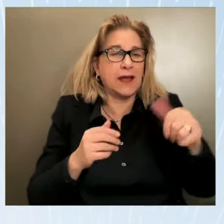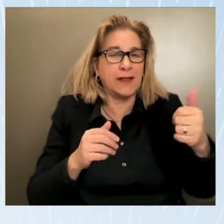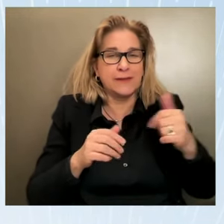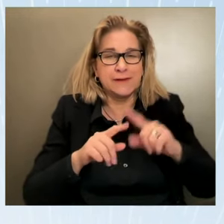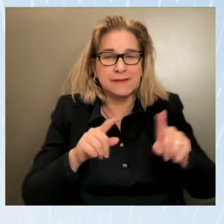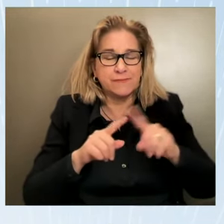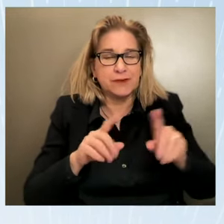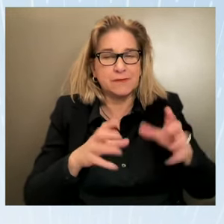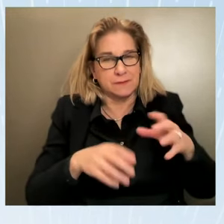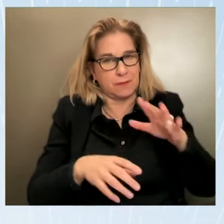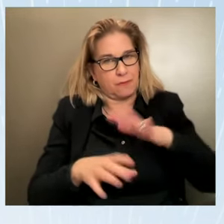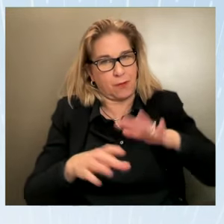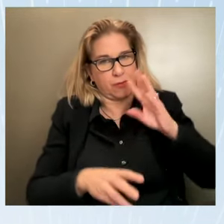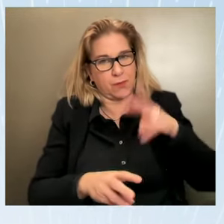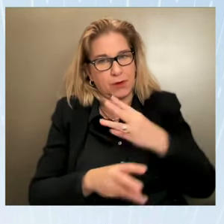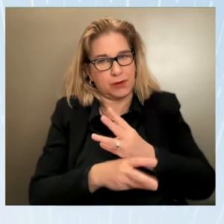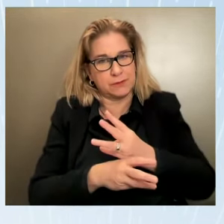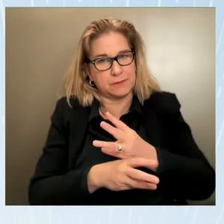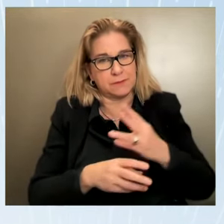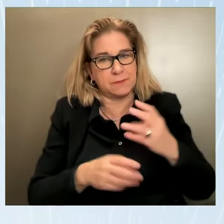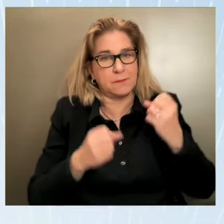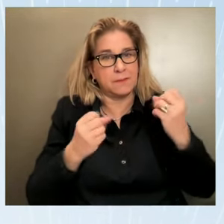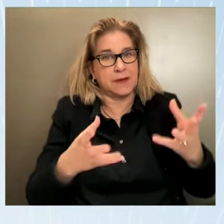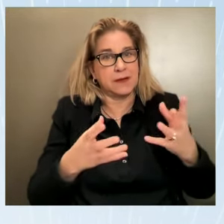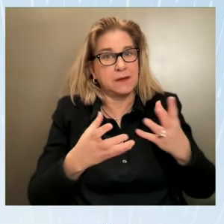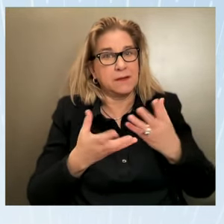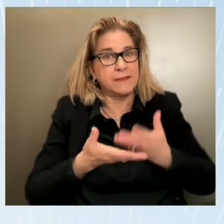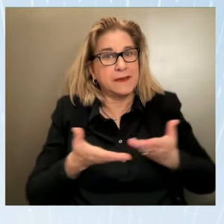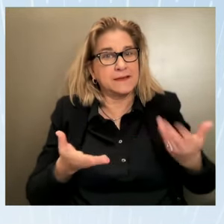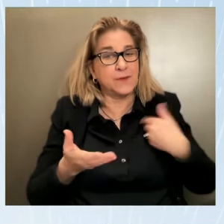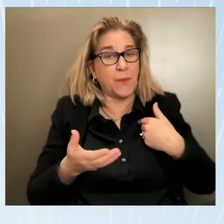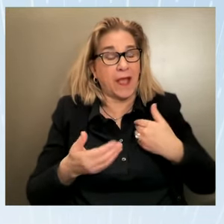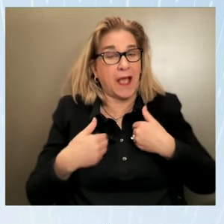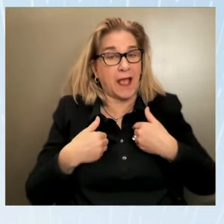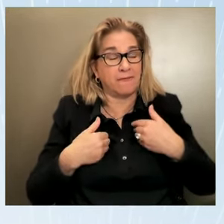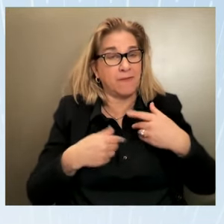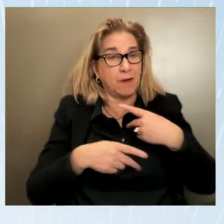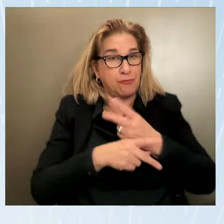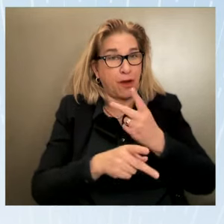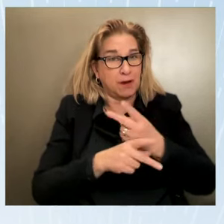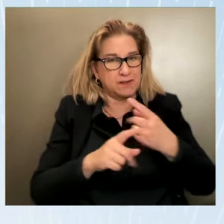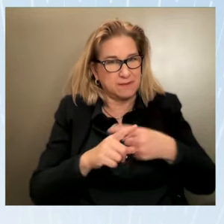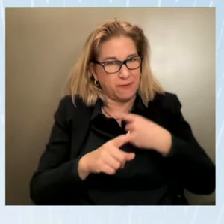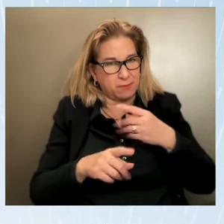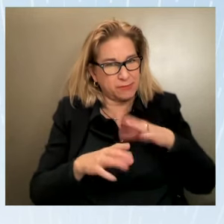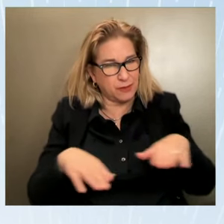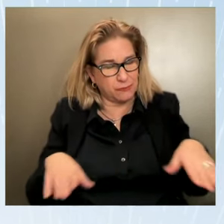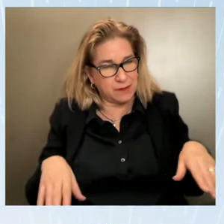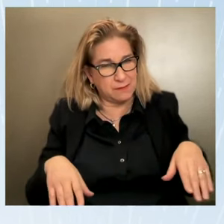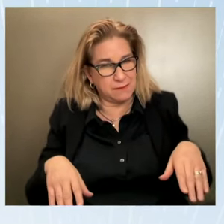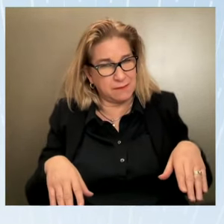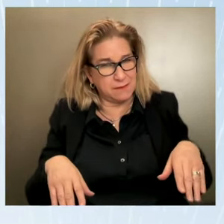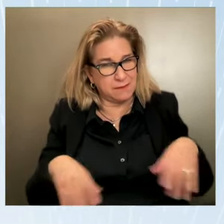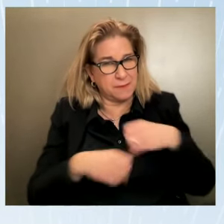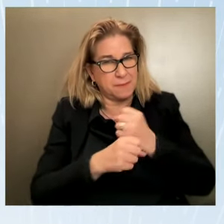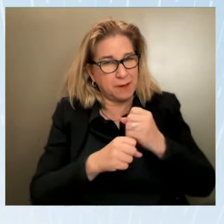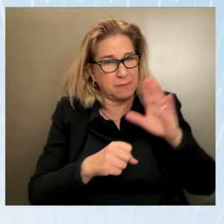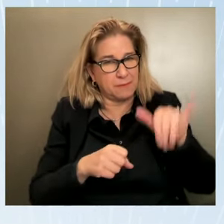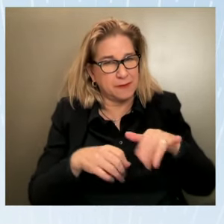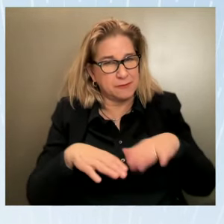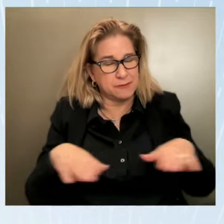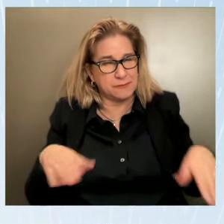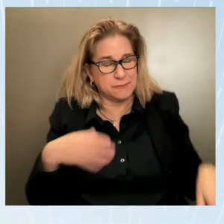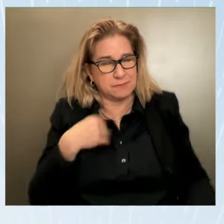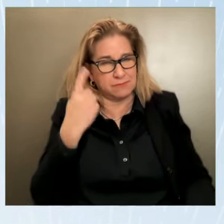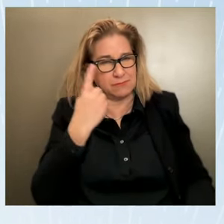more we can accomplish together to end human trafficking. We worked with law enforcement agencies in 22 trafficking cases, assisting with referrals